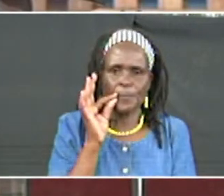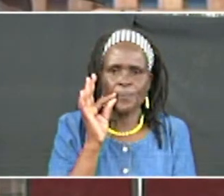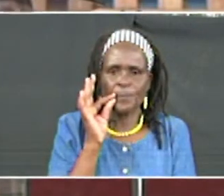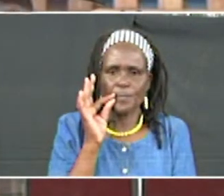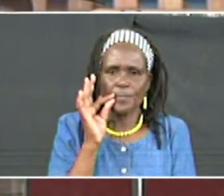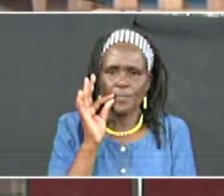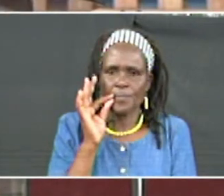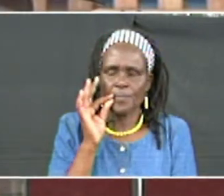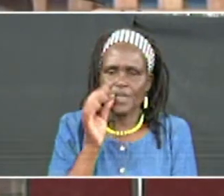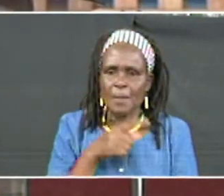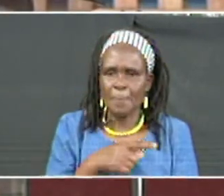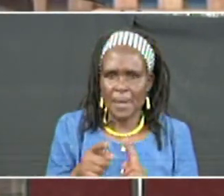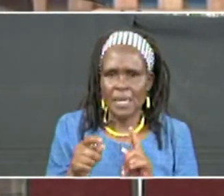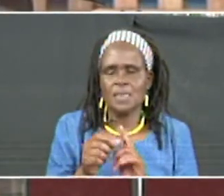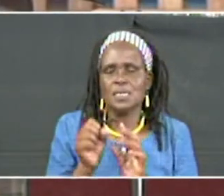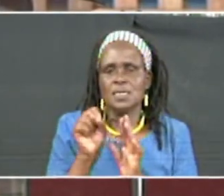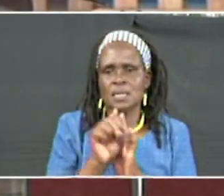But